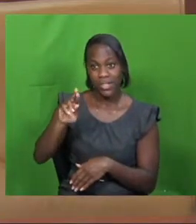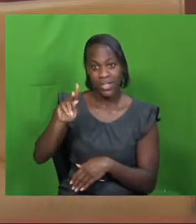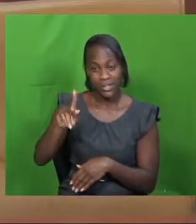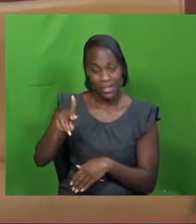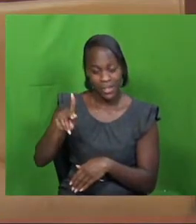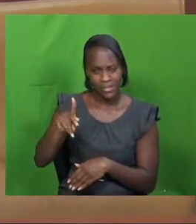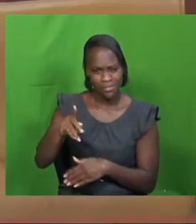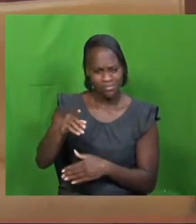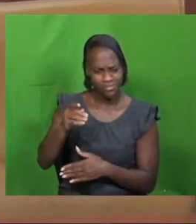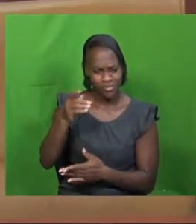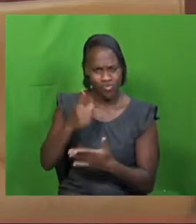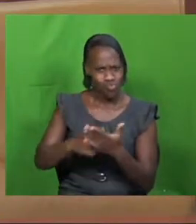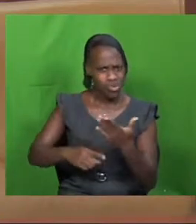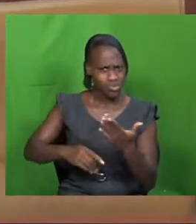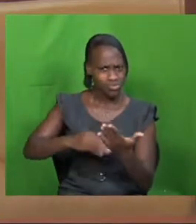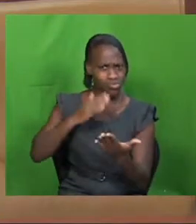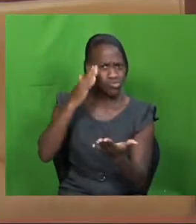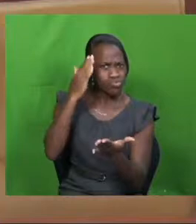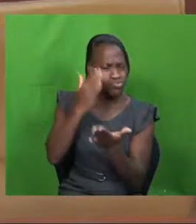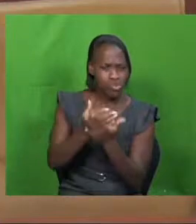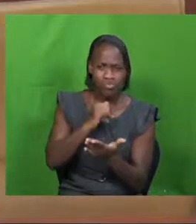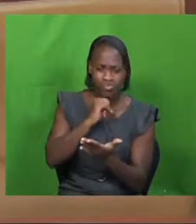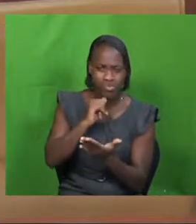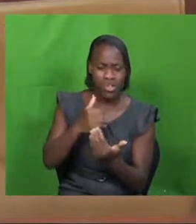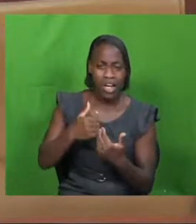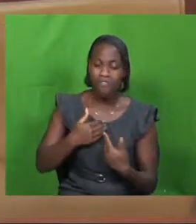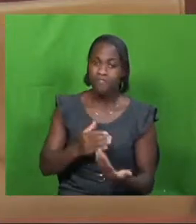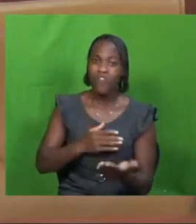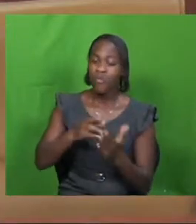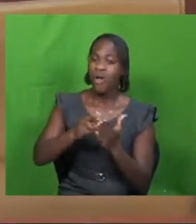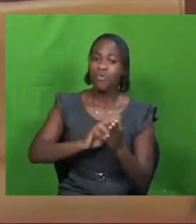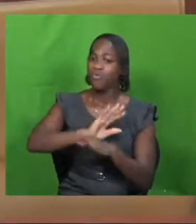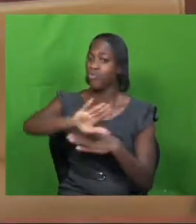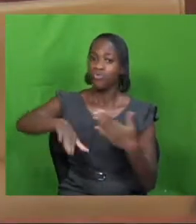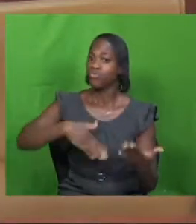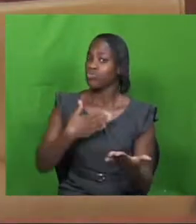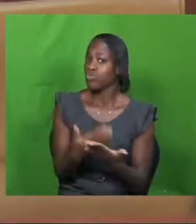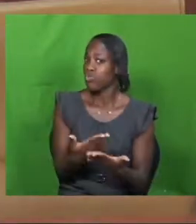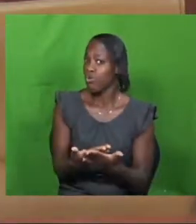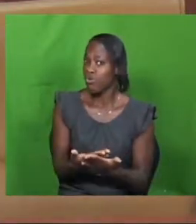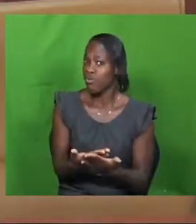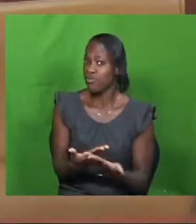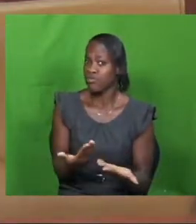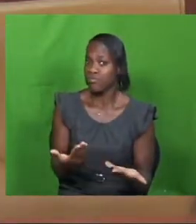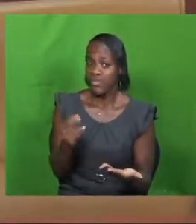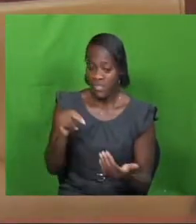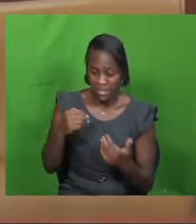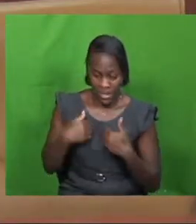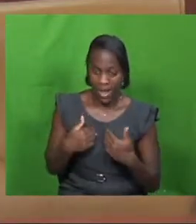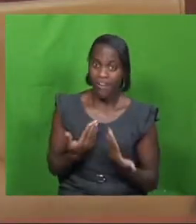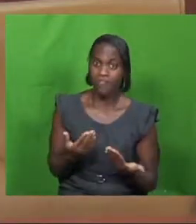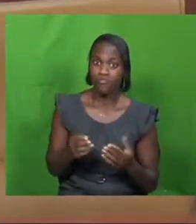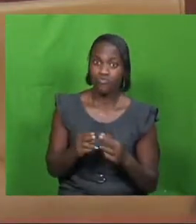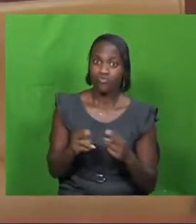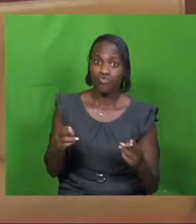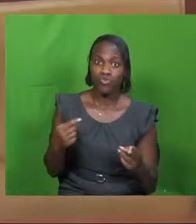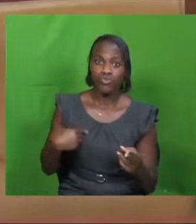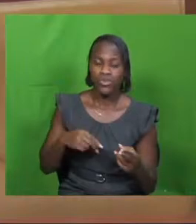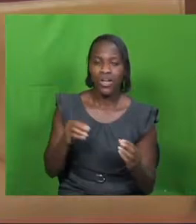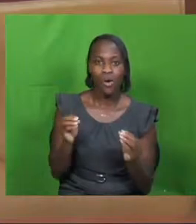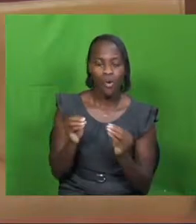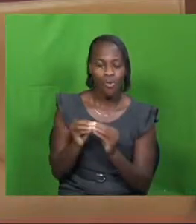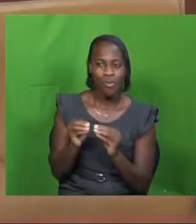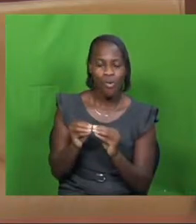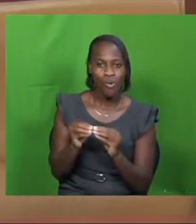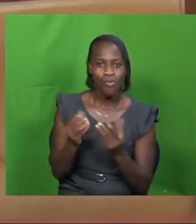printing the official report, because by now we should have all the backlogs, so they'll be able to clear them so we can be more current